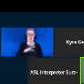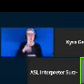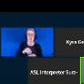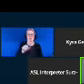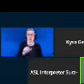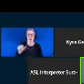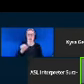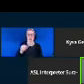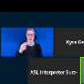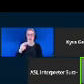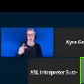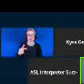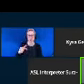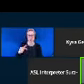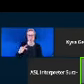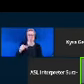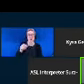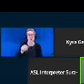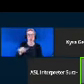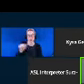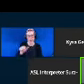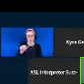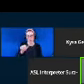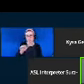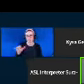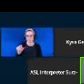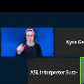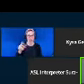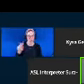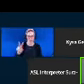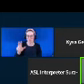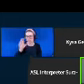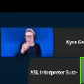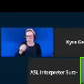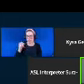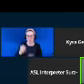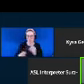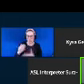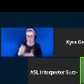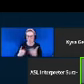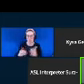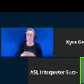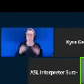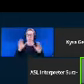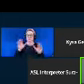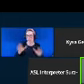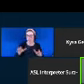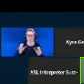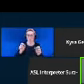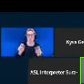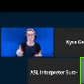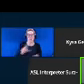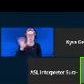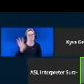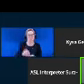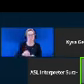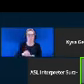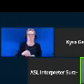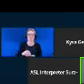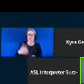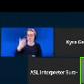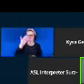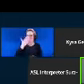communityengagement@hq.dhs.gov. And again, I'm so grateful for the opportunity. It's been such a great opportunity to participate in such a robust discussion. And